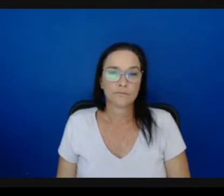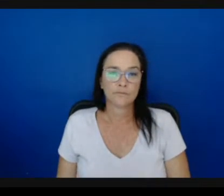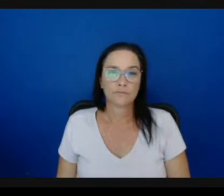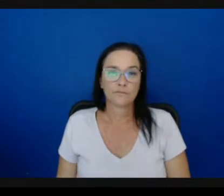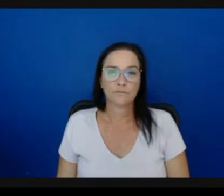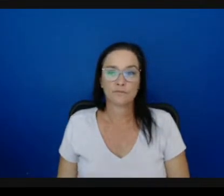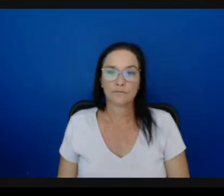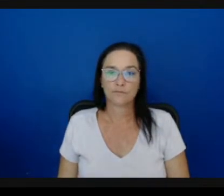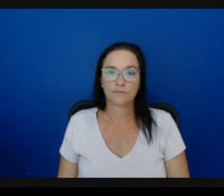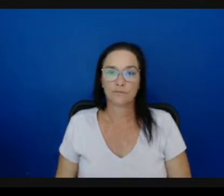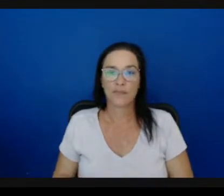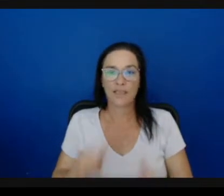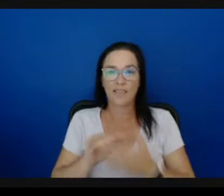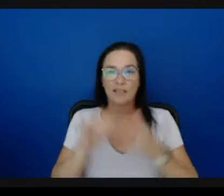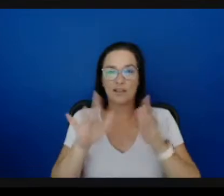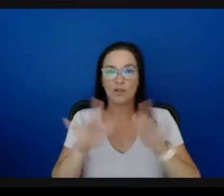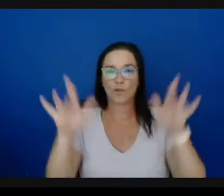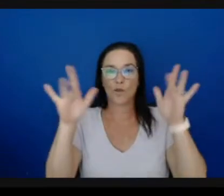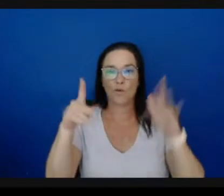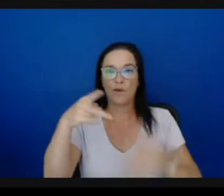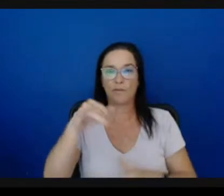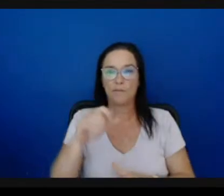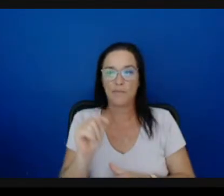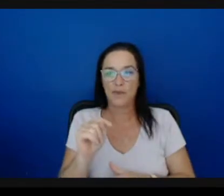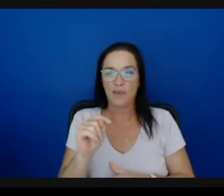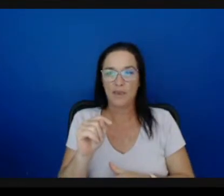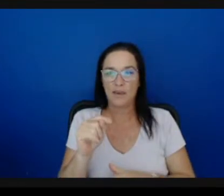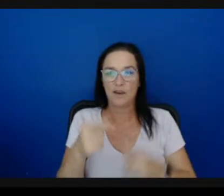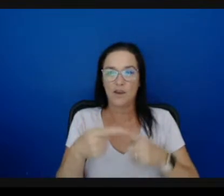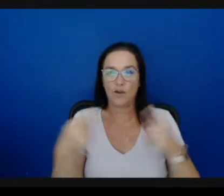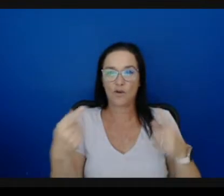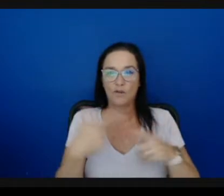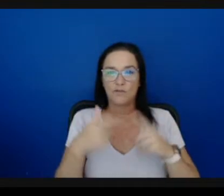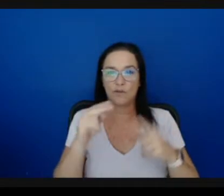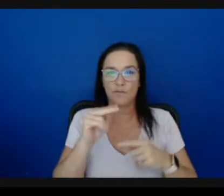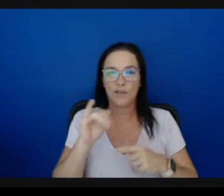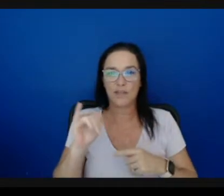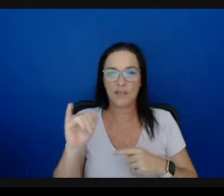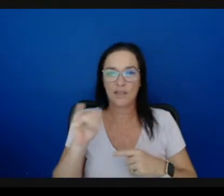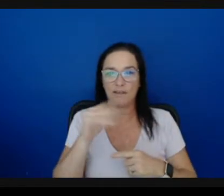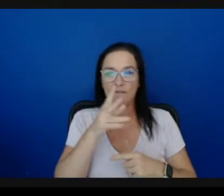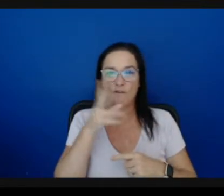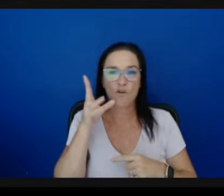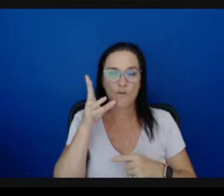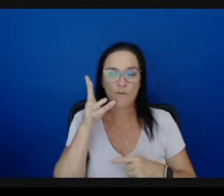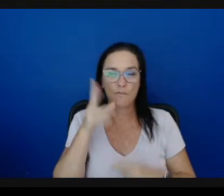there is that glowing pit across from the Ni'i farm.